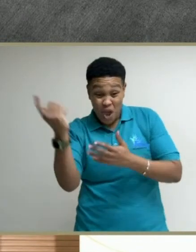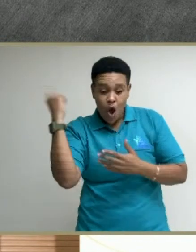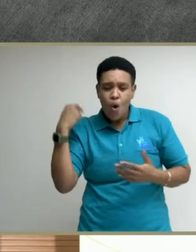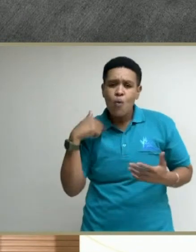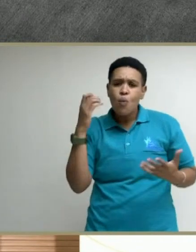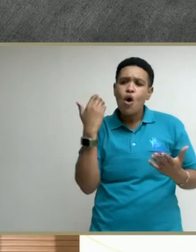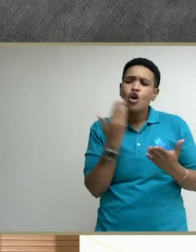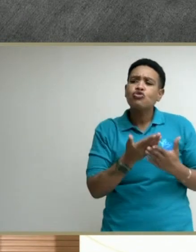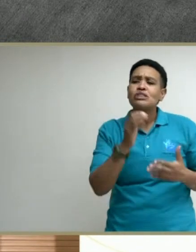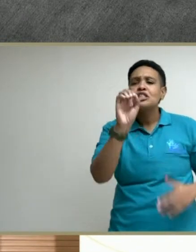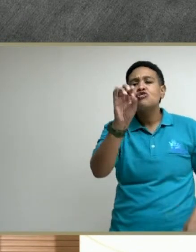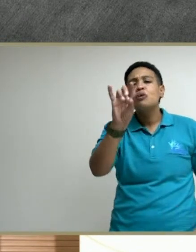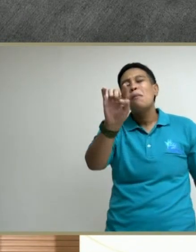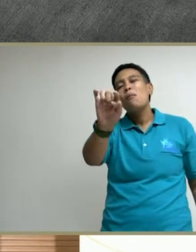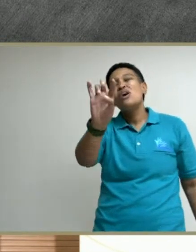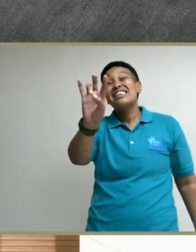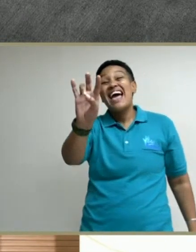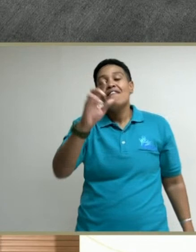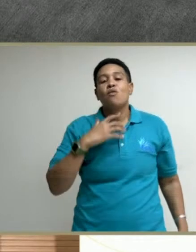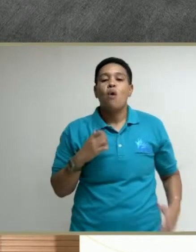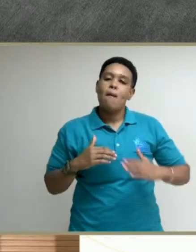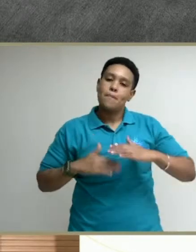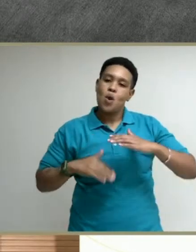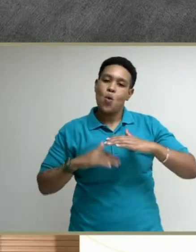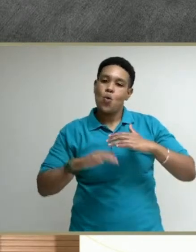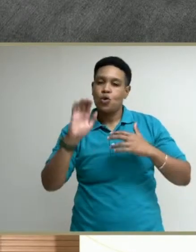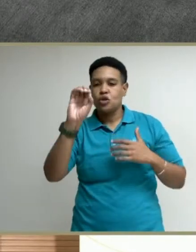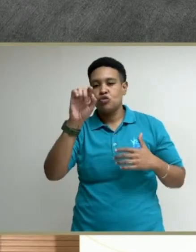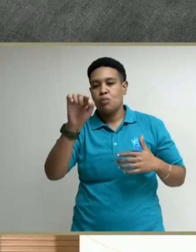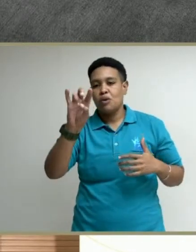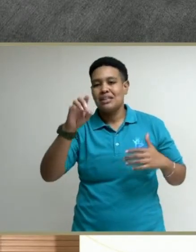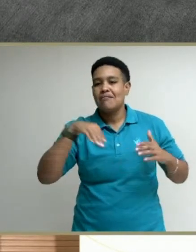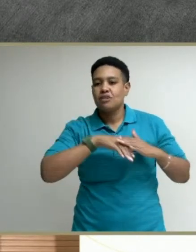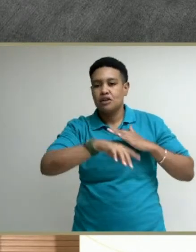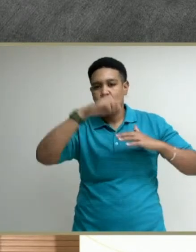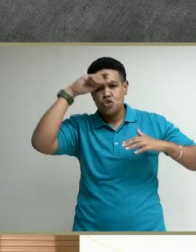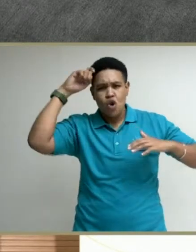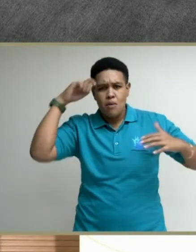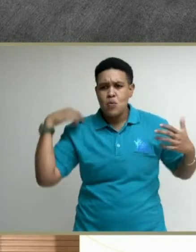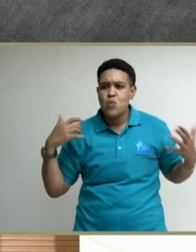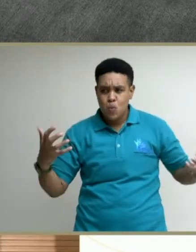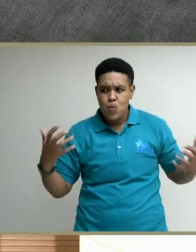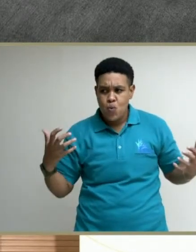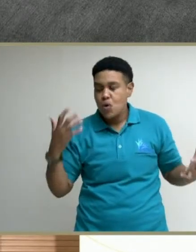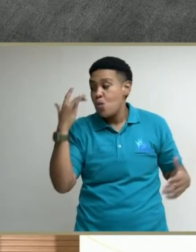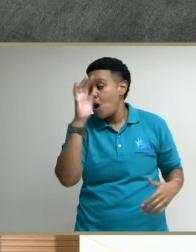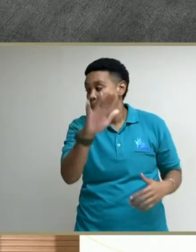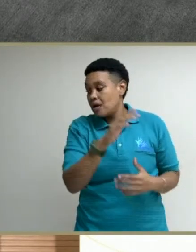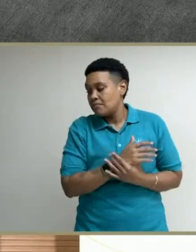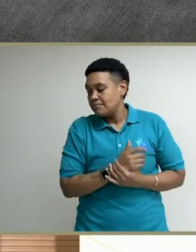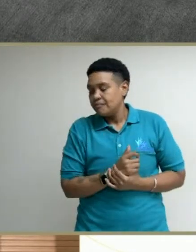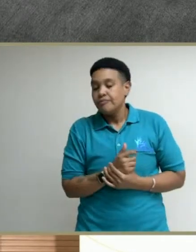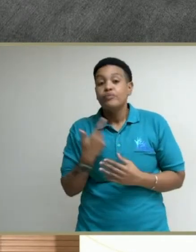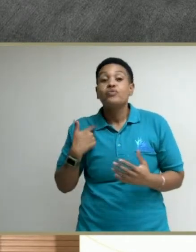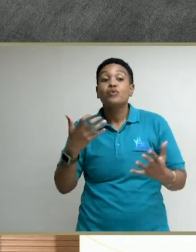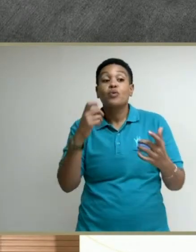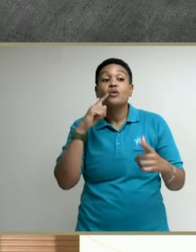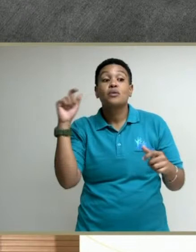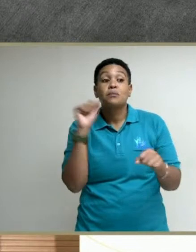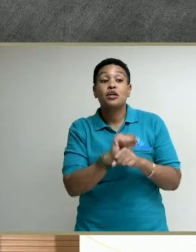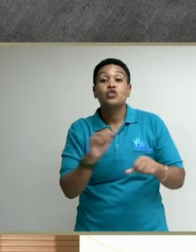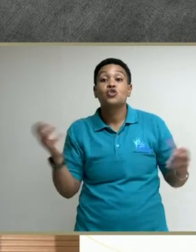about 0.7 and lower going into the summer period, because we want to